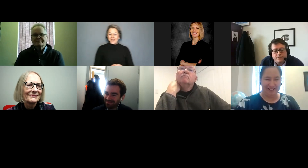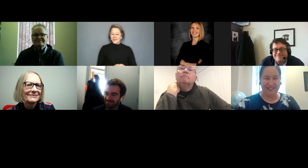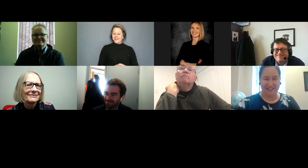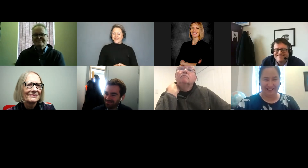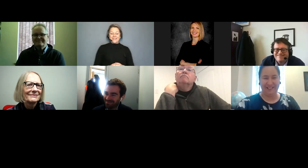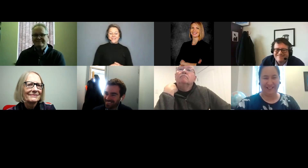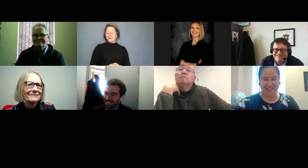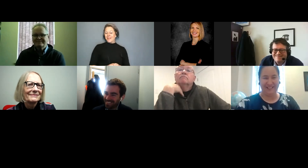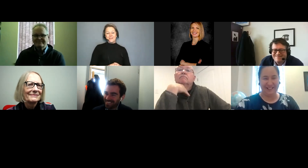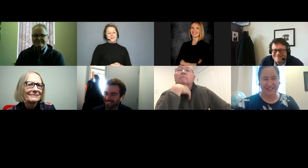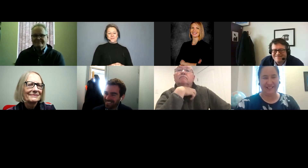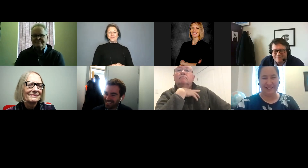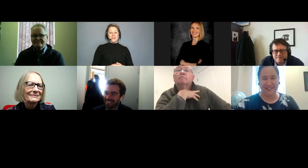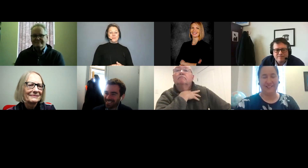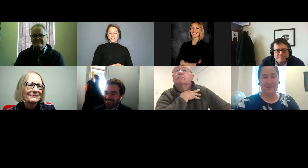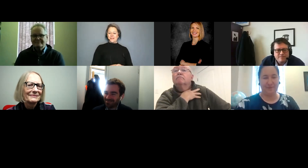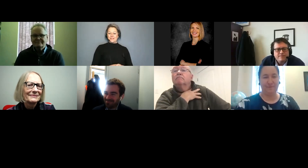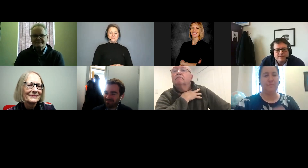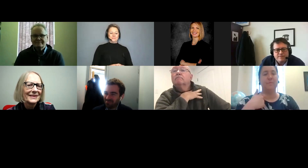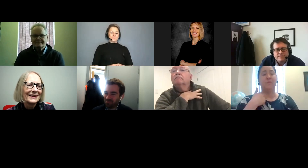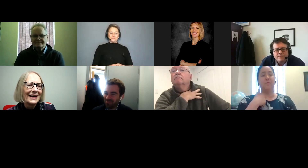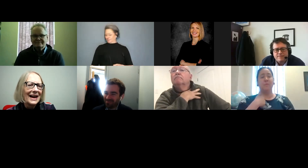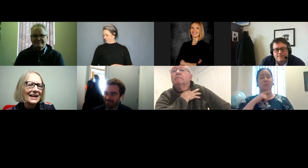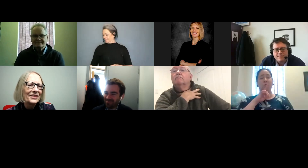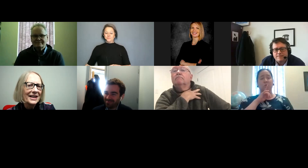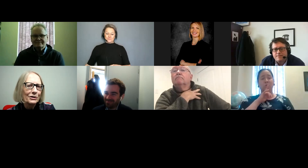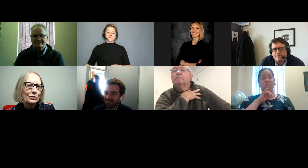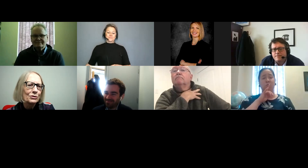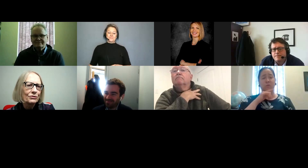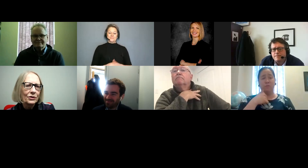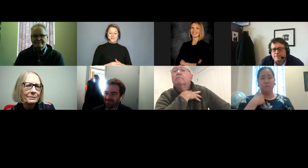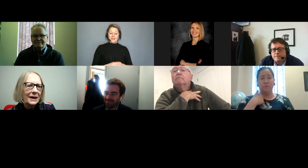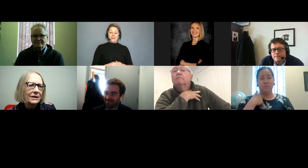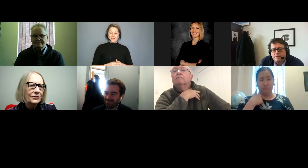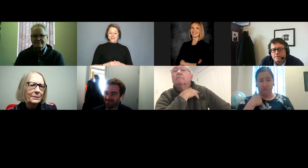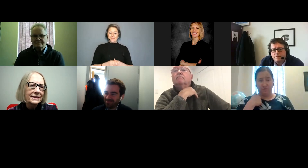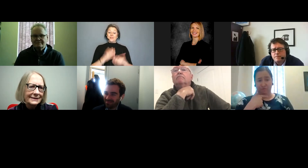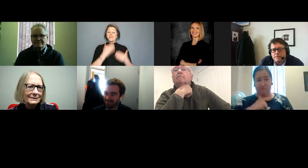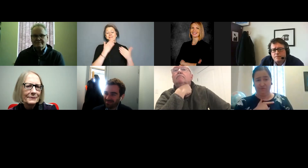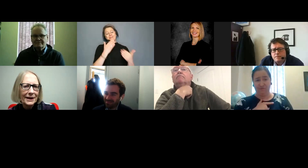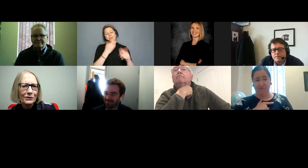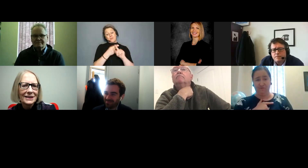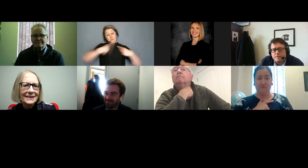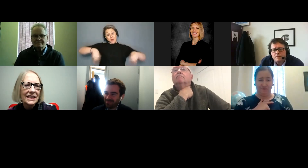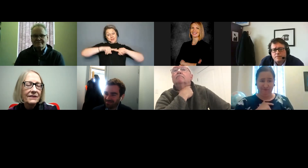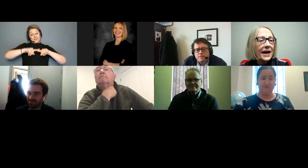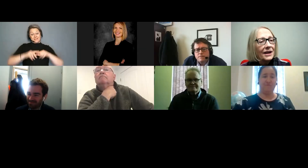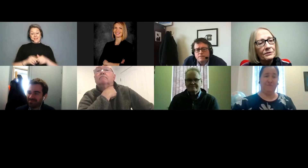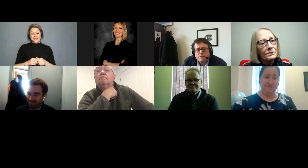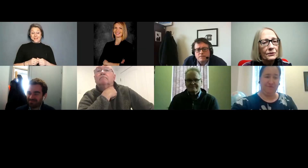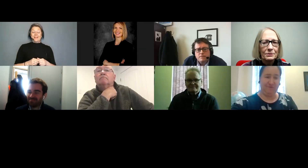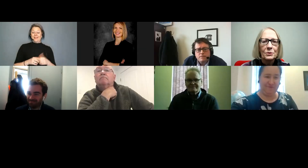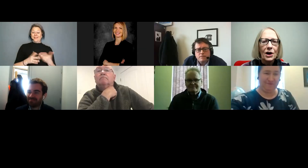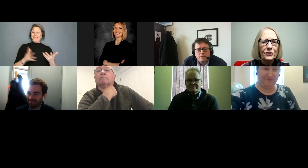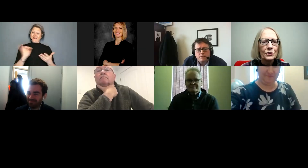yes, I agree. Thank you. Thank you. Really appreciate it. And thank you too from us, Henry and Steve,